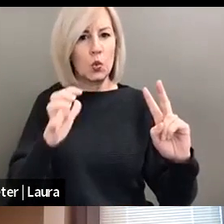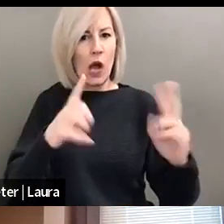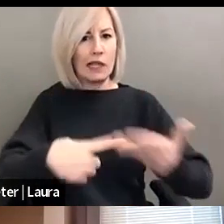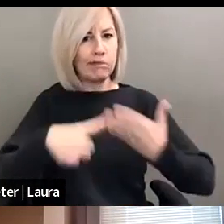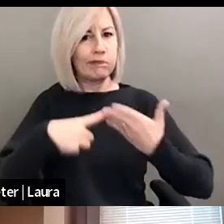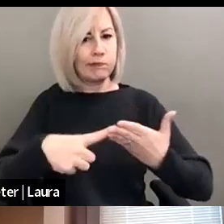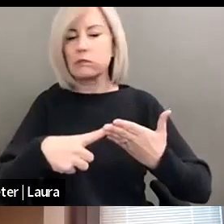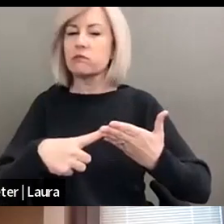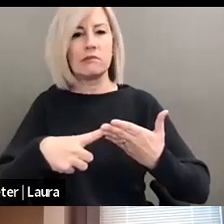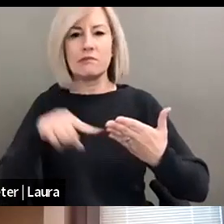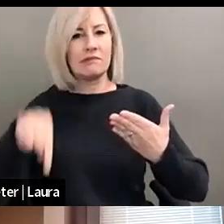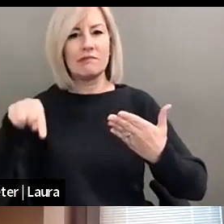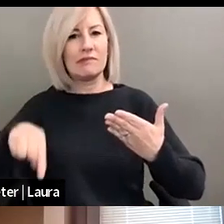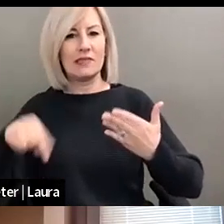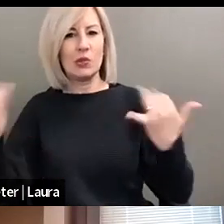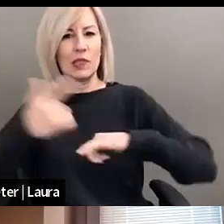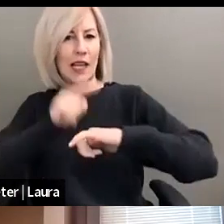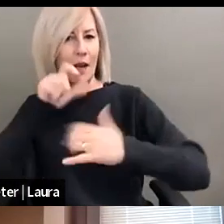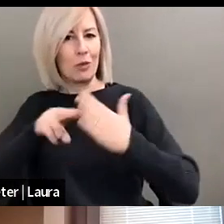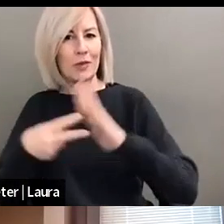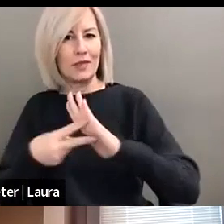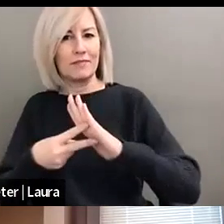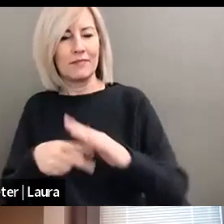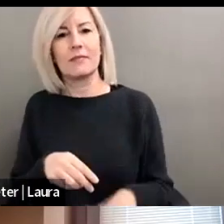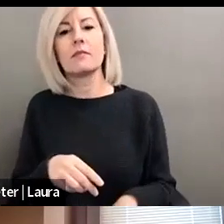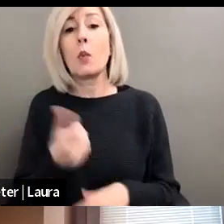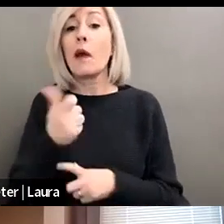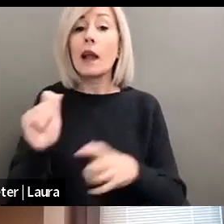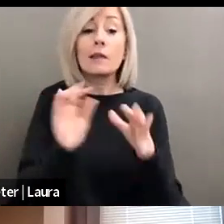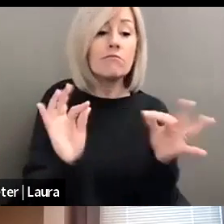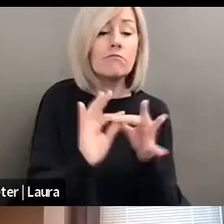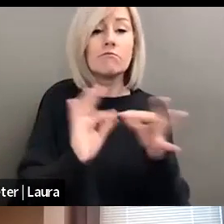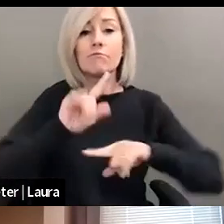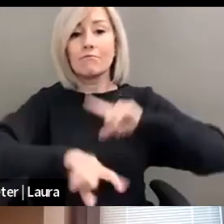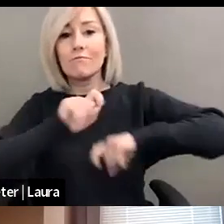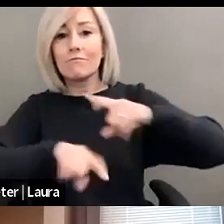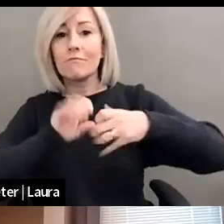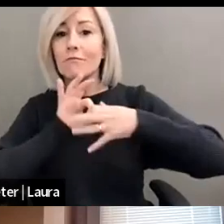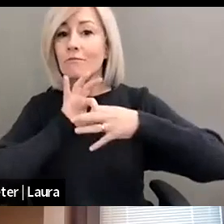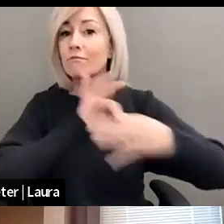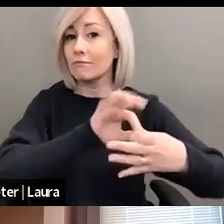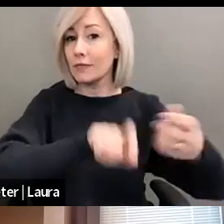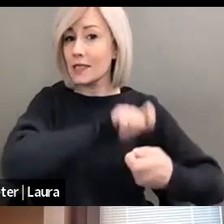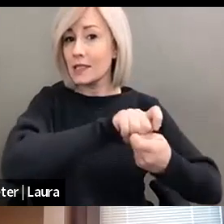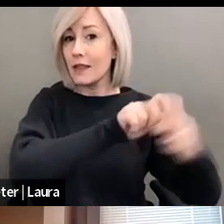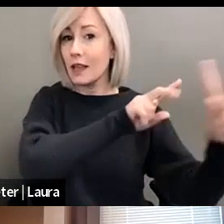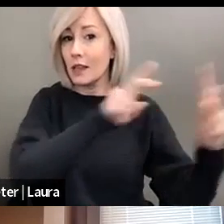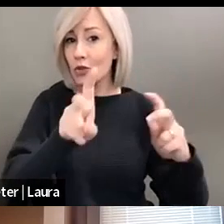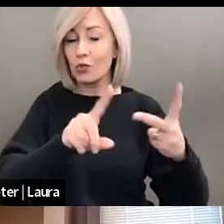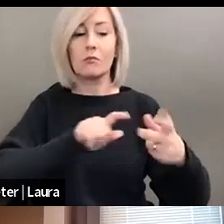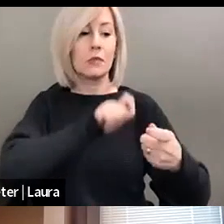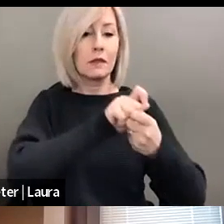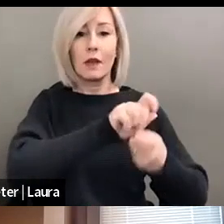is certainly not the purpose of today's workshop. So any comments or questions that do relate to those specific issues or